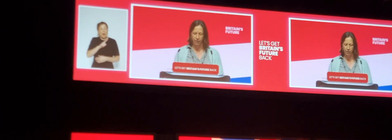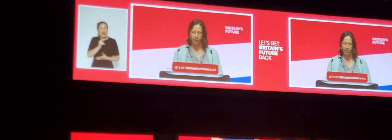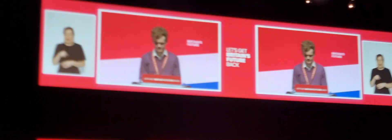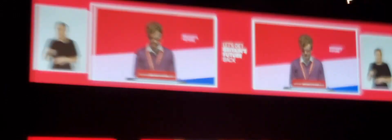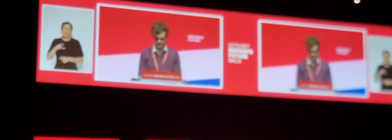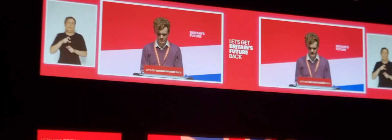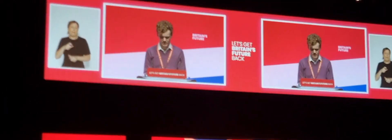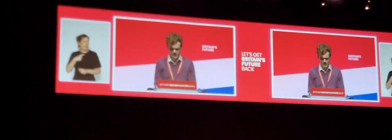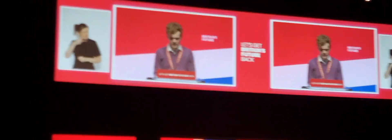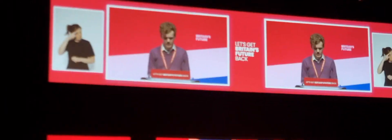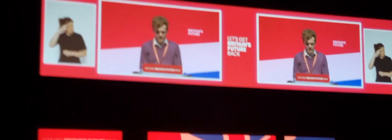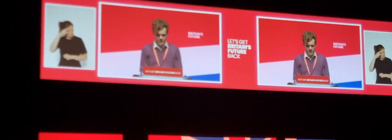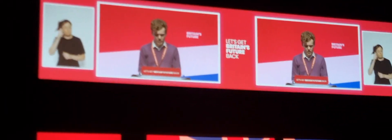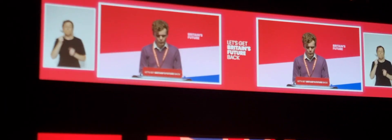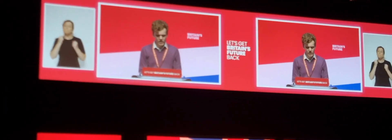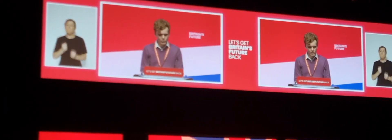teacher.